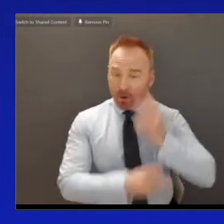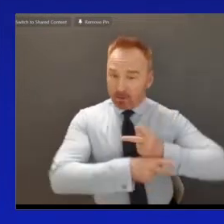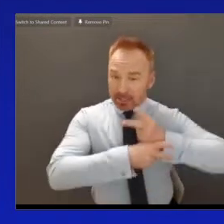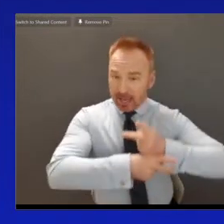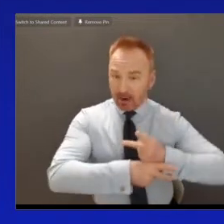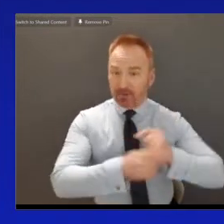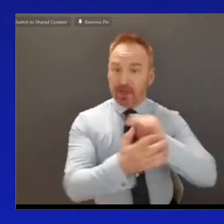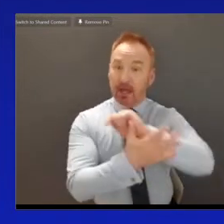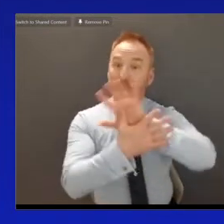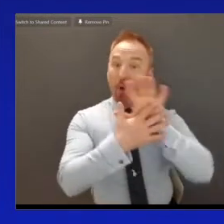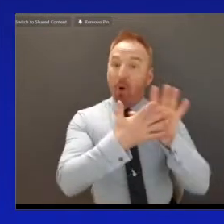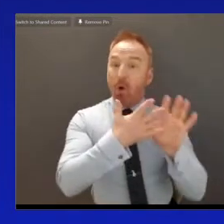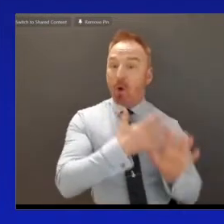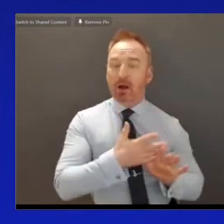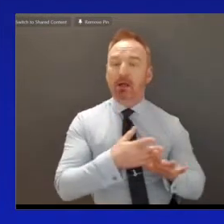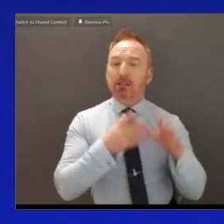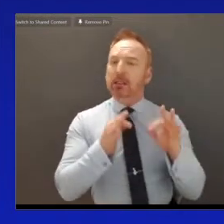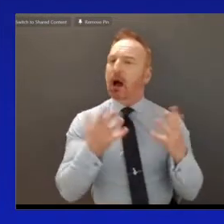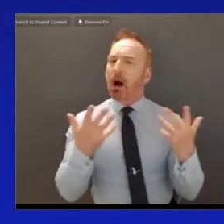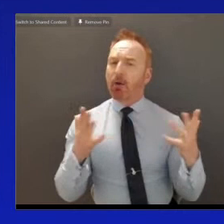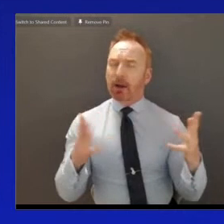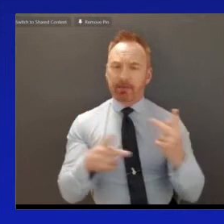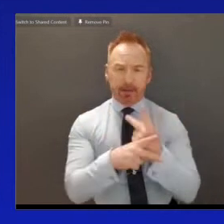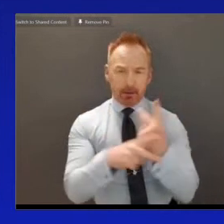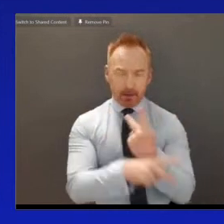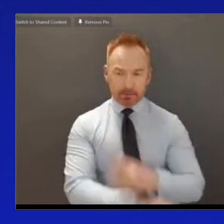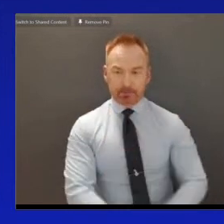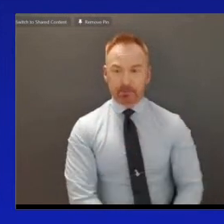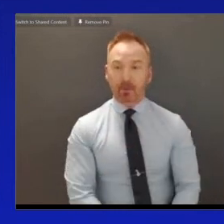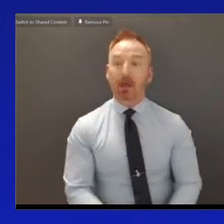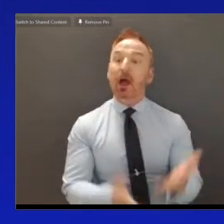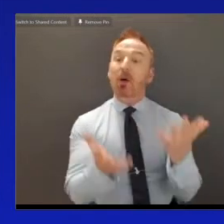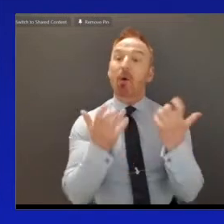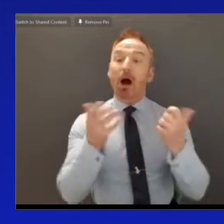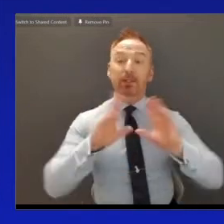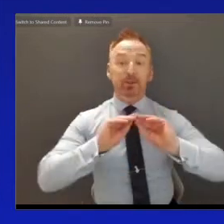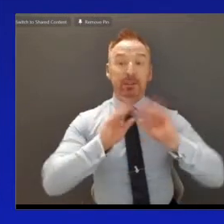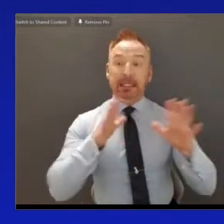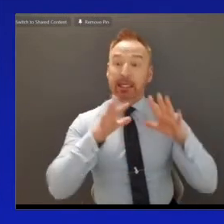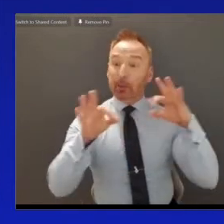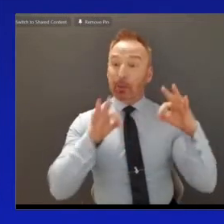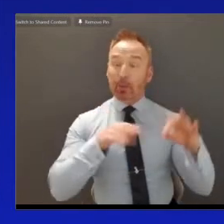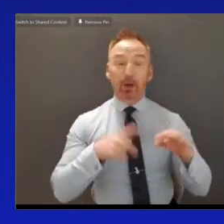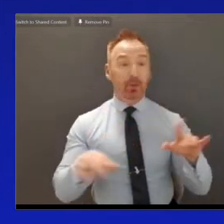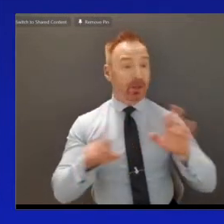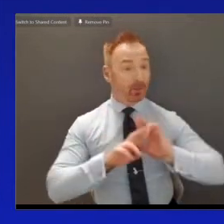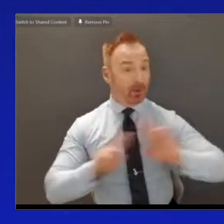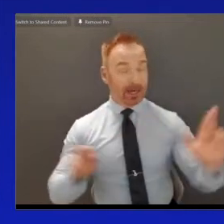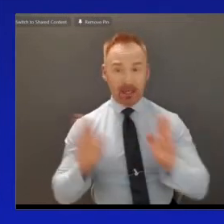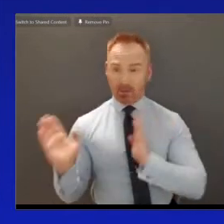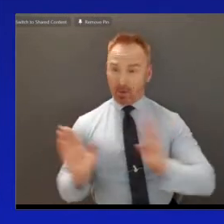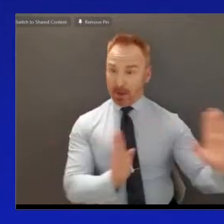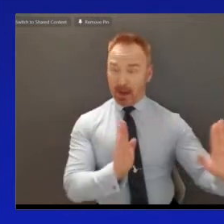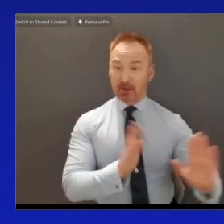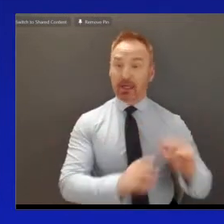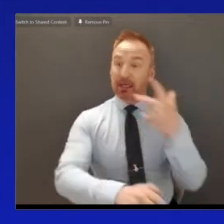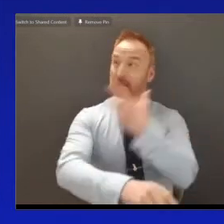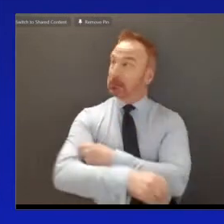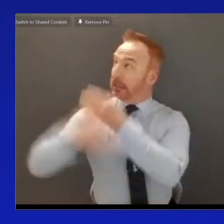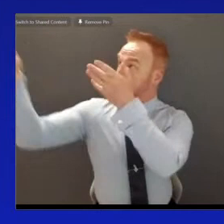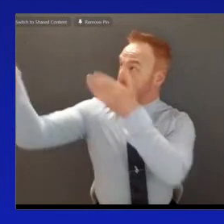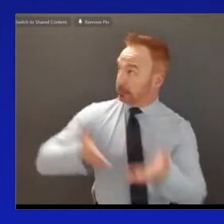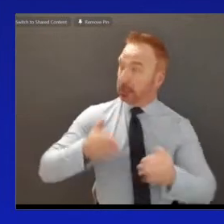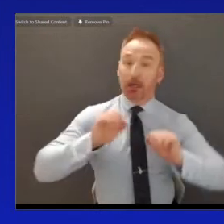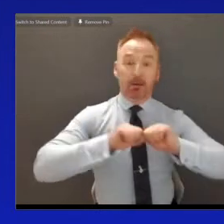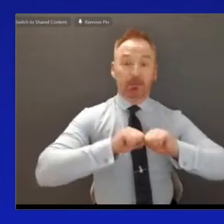already predetermined. And I want to make it clear that although we are ready and prepared to administer more vaccine as soon as supplies allow, it